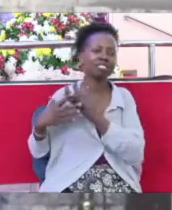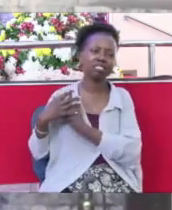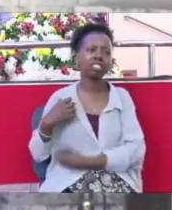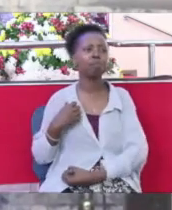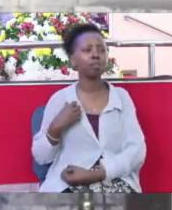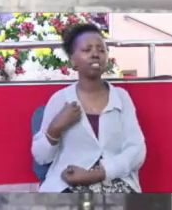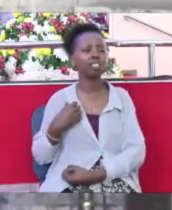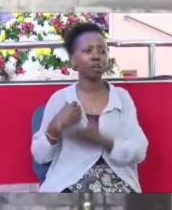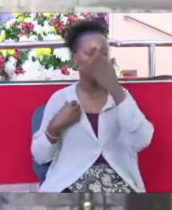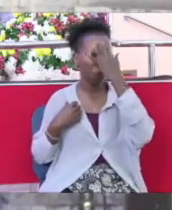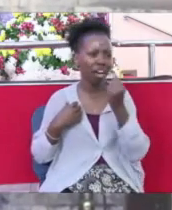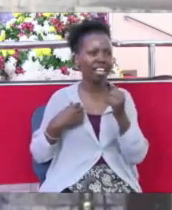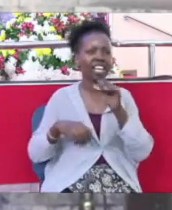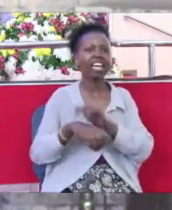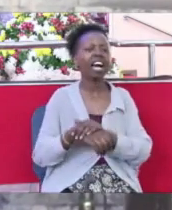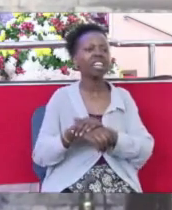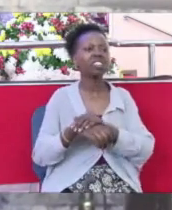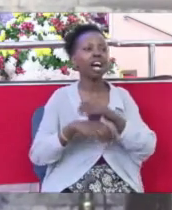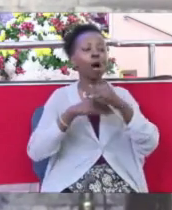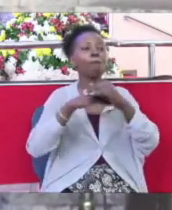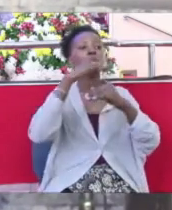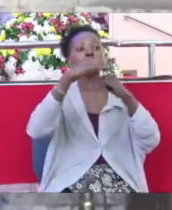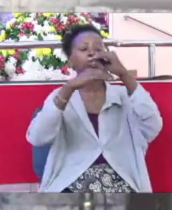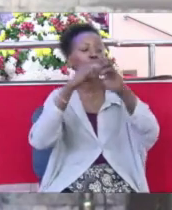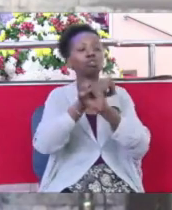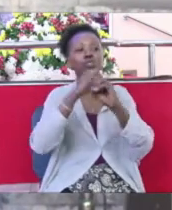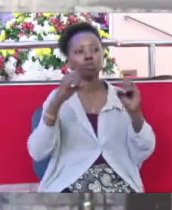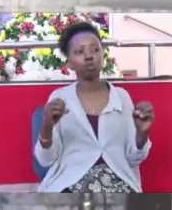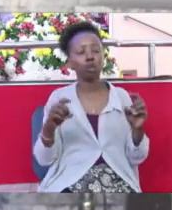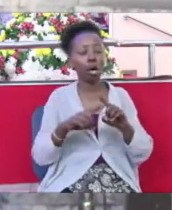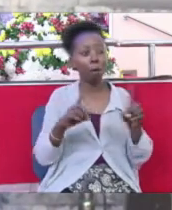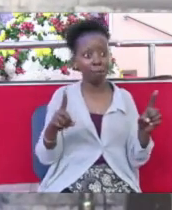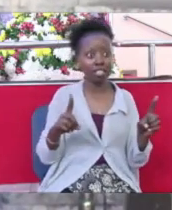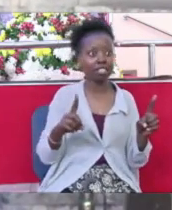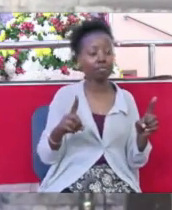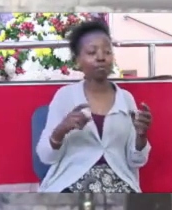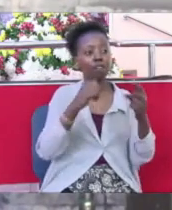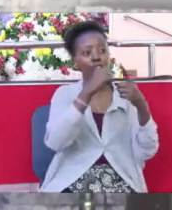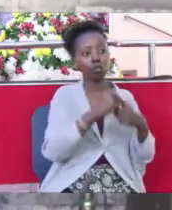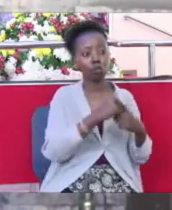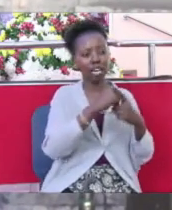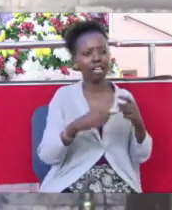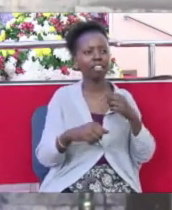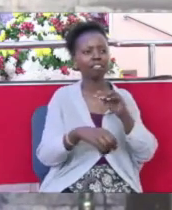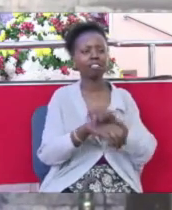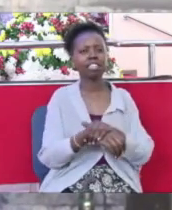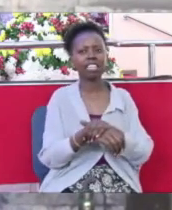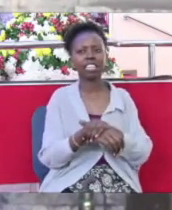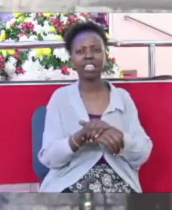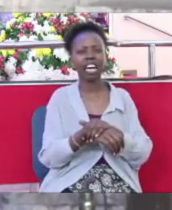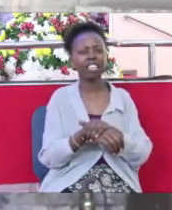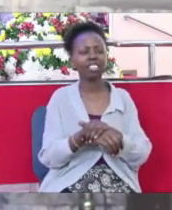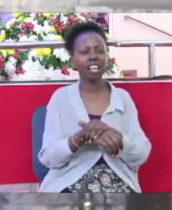nimeachwa. But in the month of July, mwezi wa July, we were given what is called of cycle increment. Tukapewa ile ambayo ni of cycle